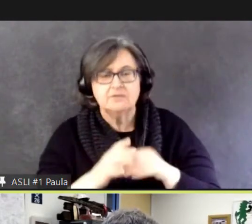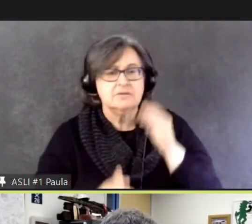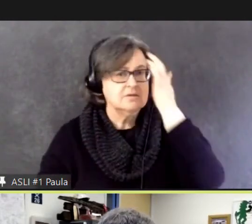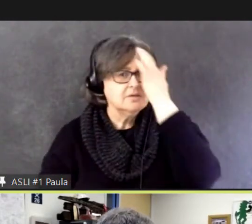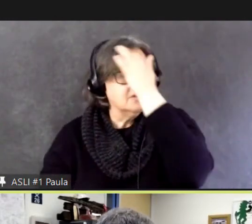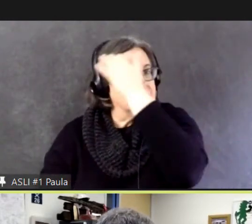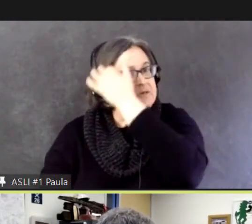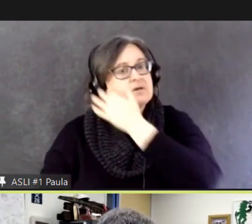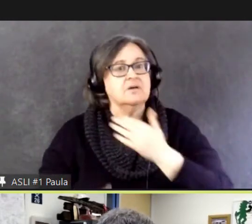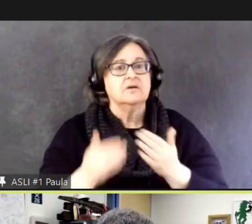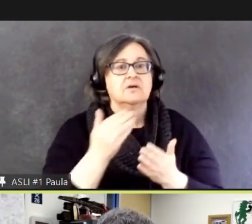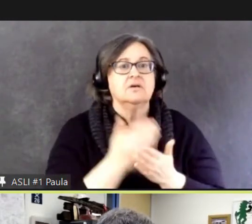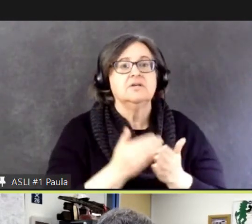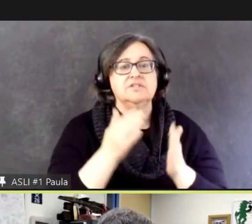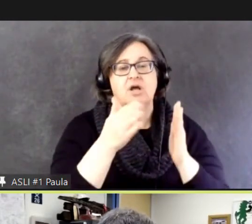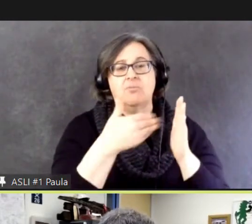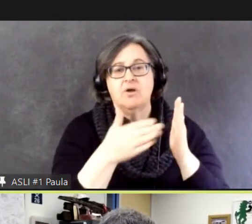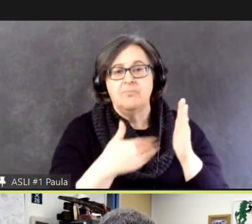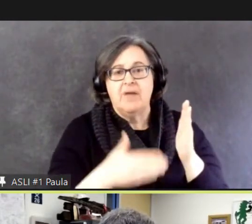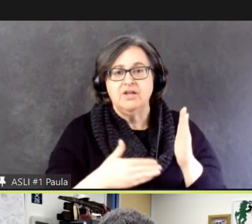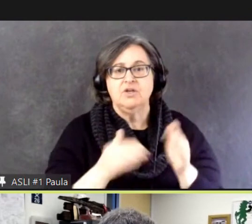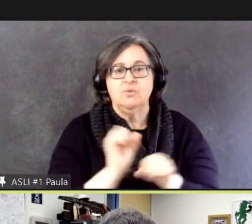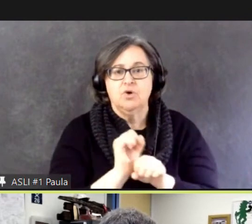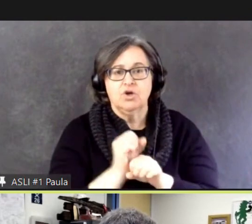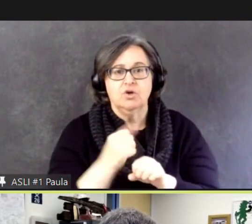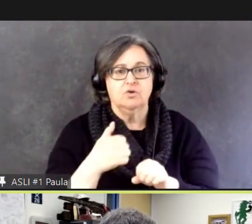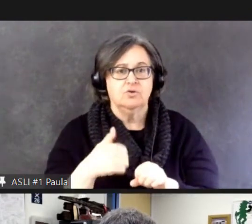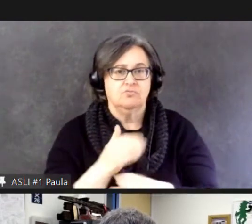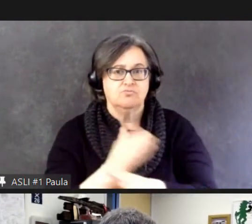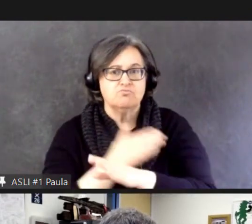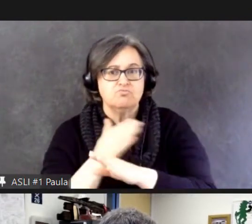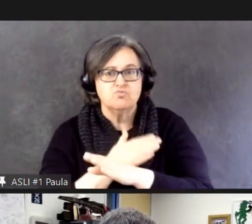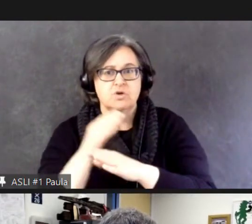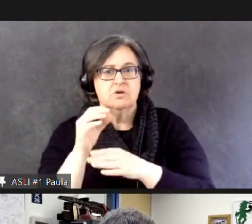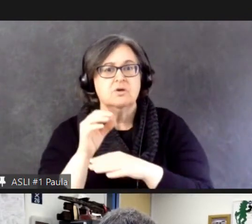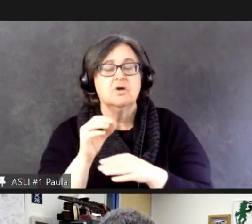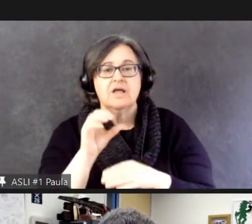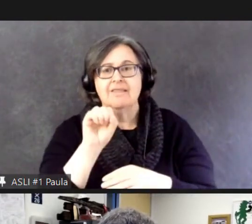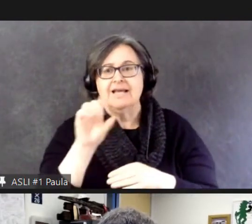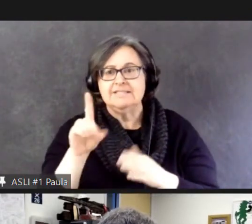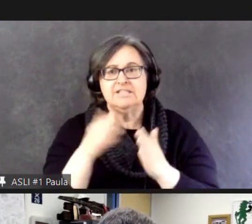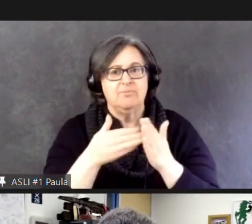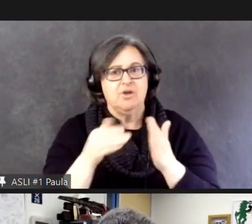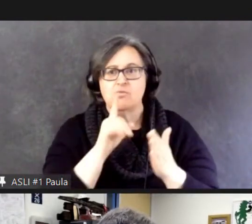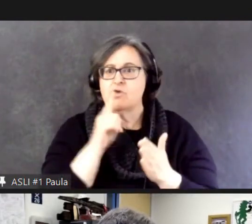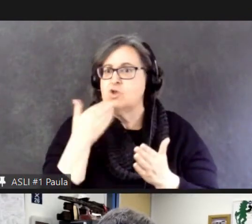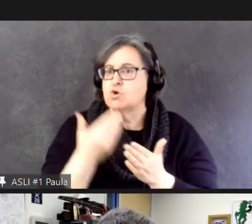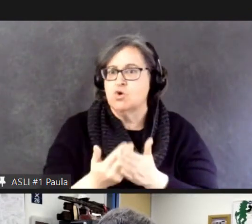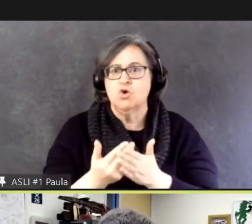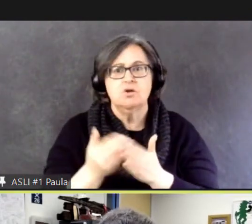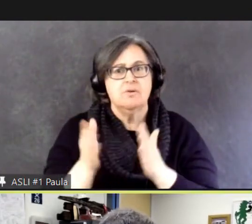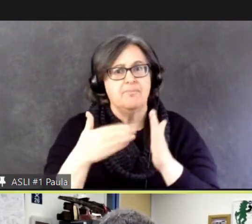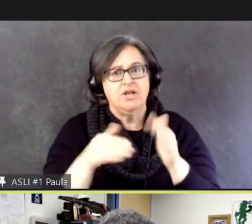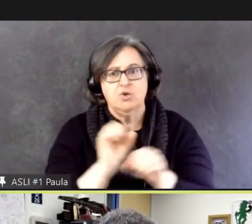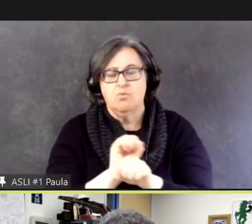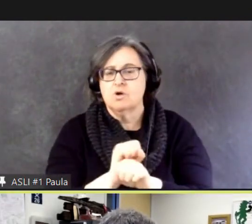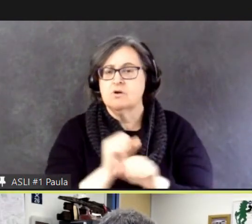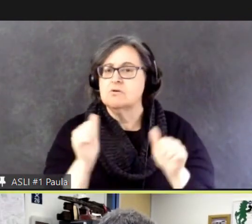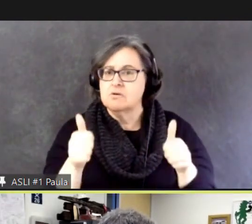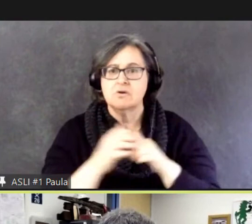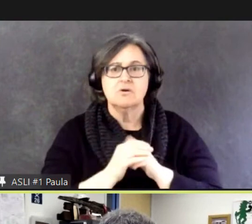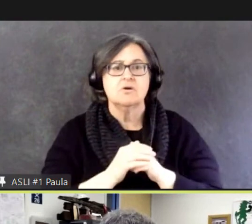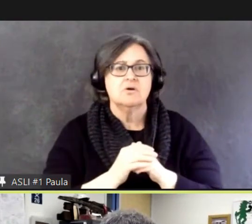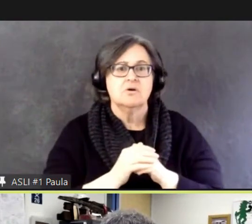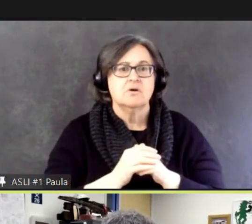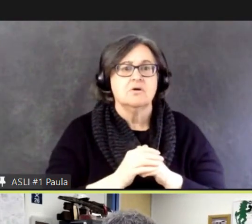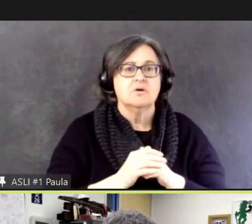And then here's some of the SBE painting work. Again, we've been really proud of the work. The firms have been really high quality work, and it's progressing really well. So here's